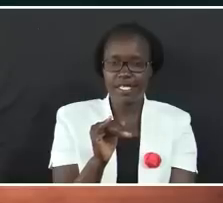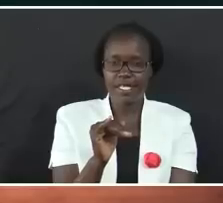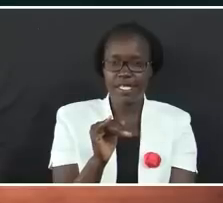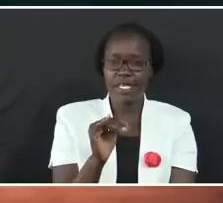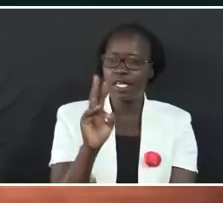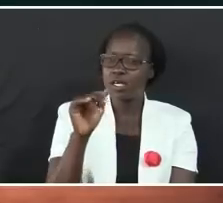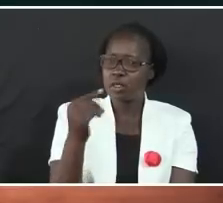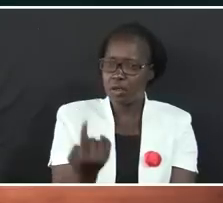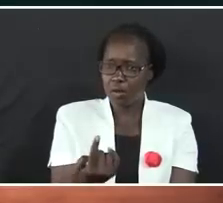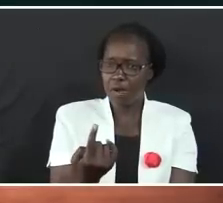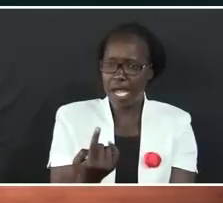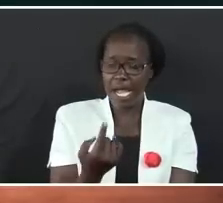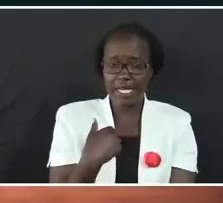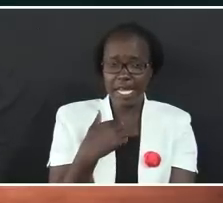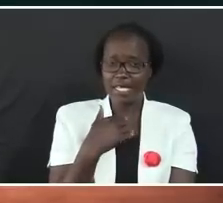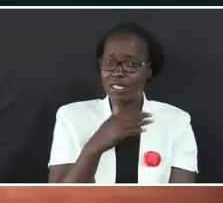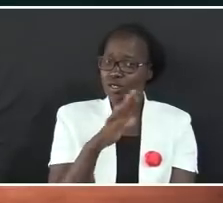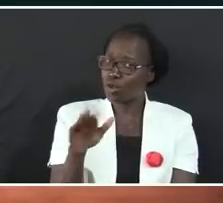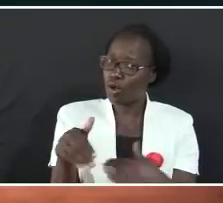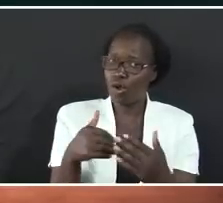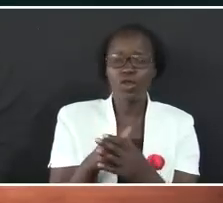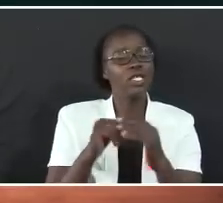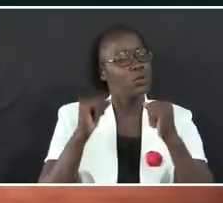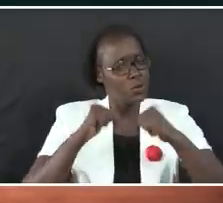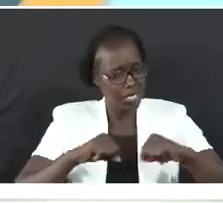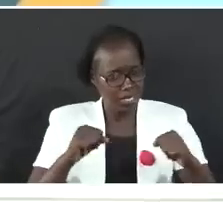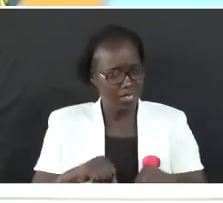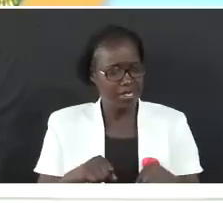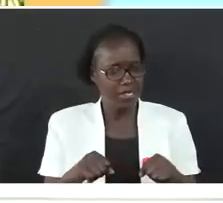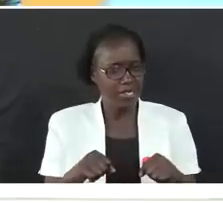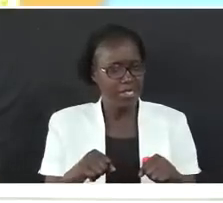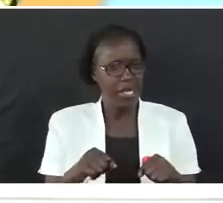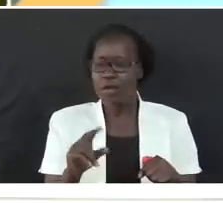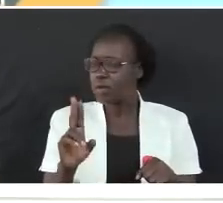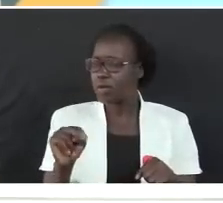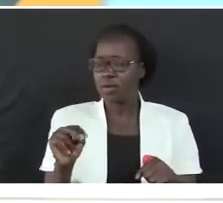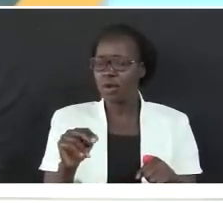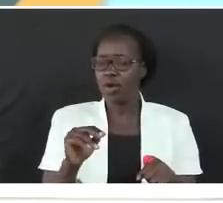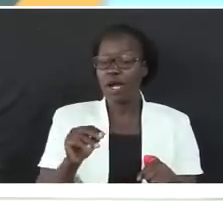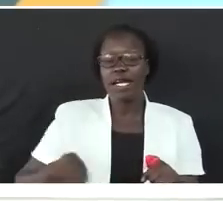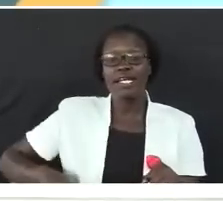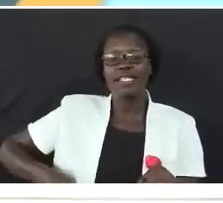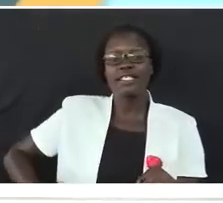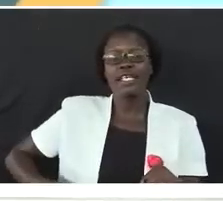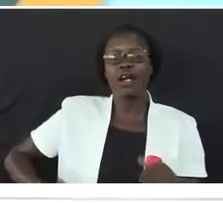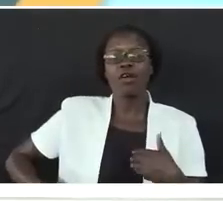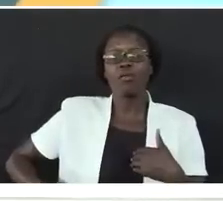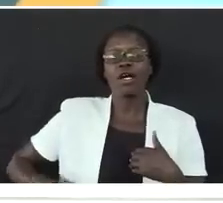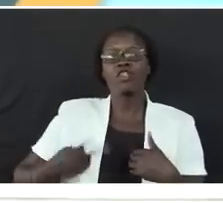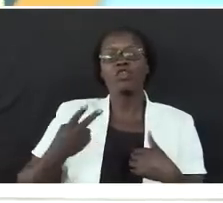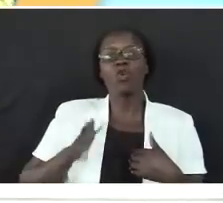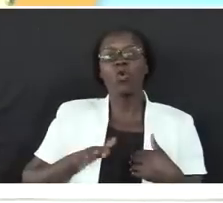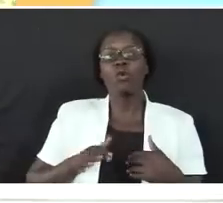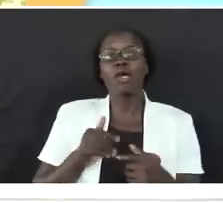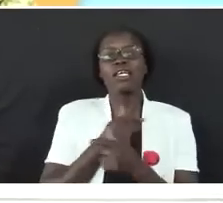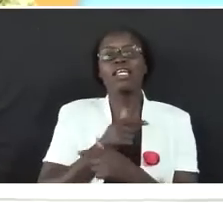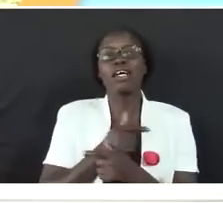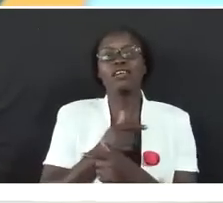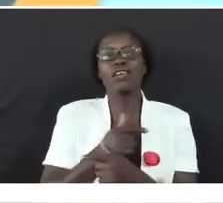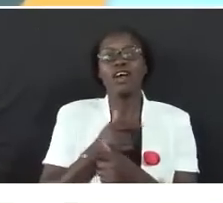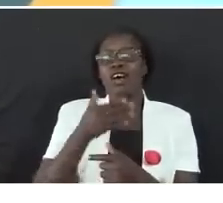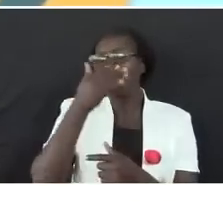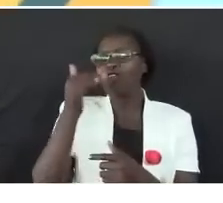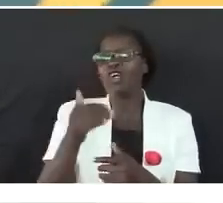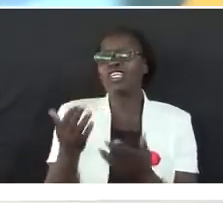No one has it all together. You agree with me? No one. Jacob had two women he loved. Forget about the house